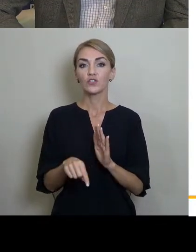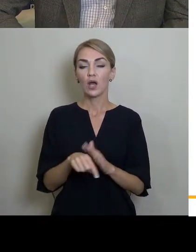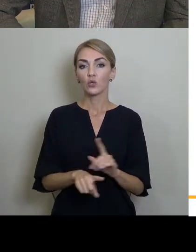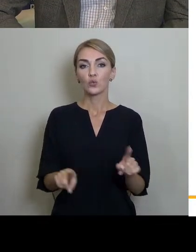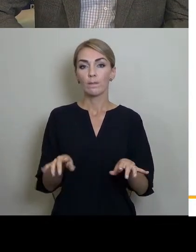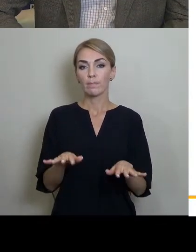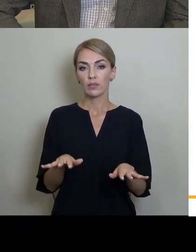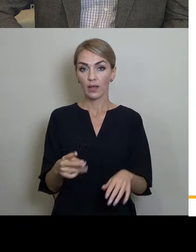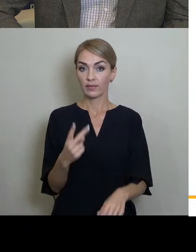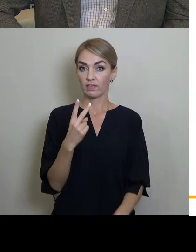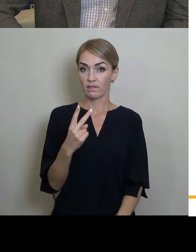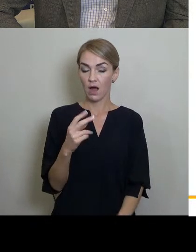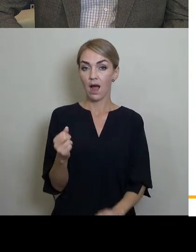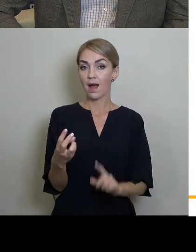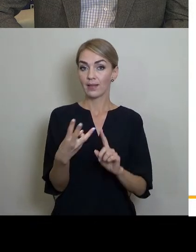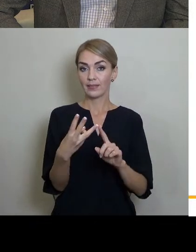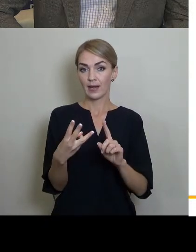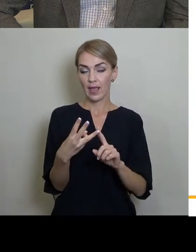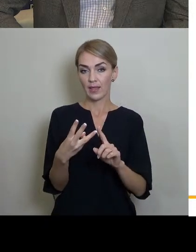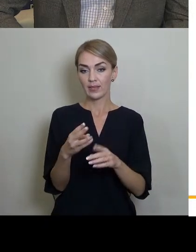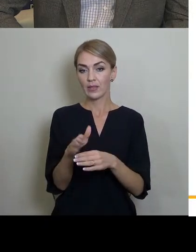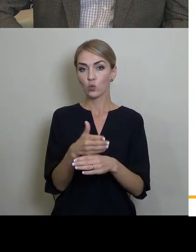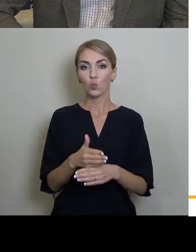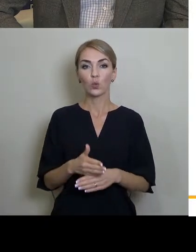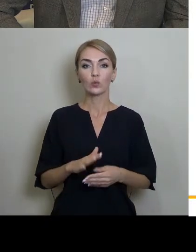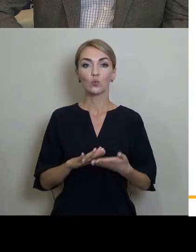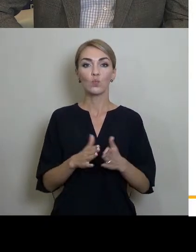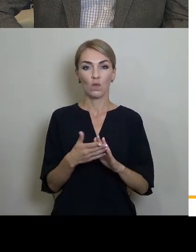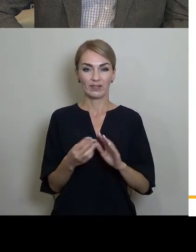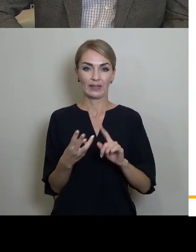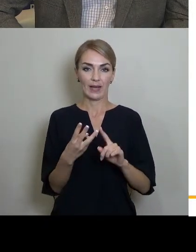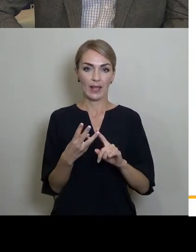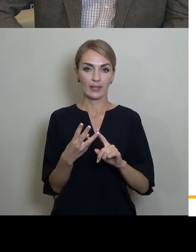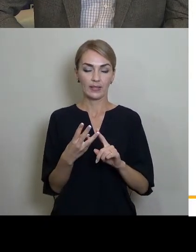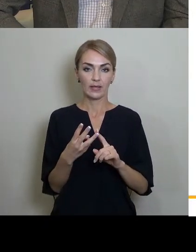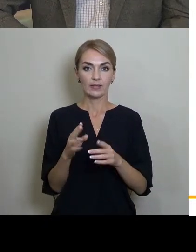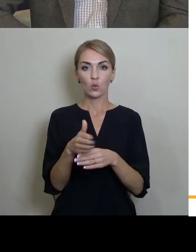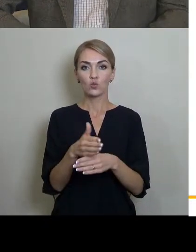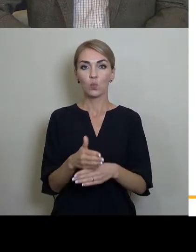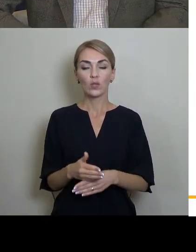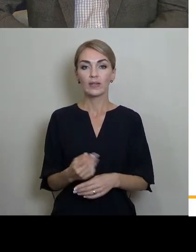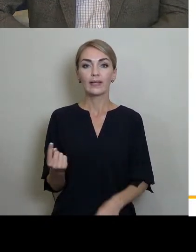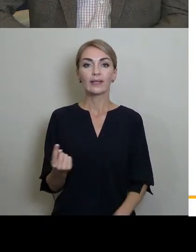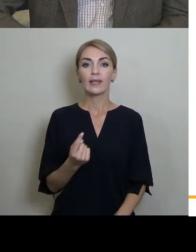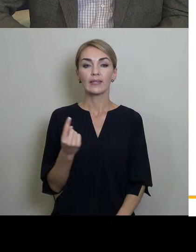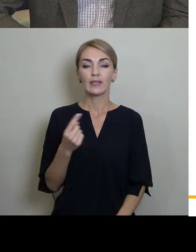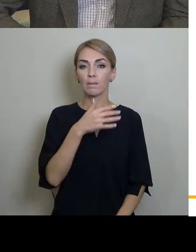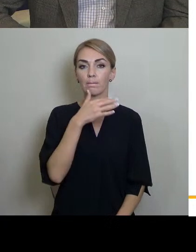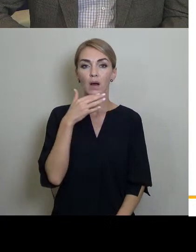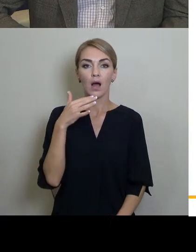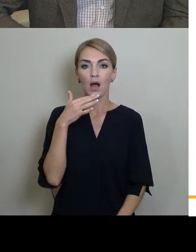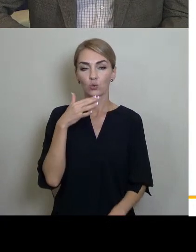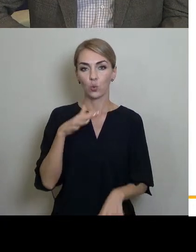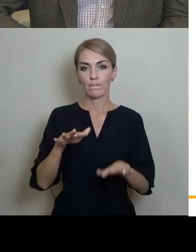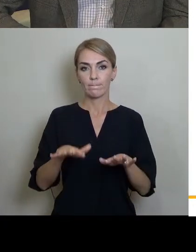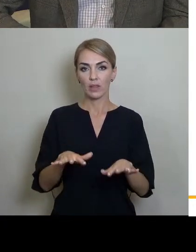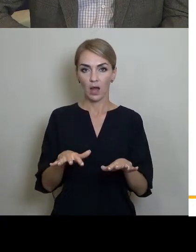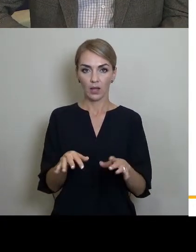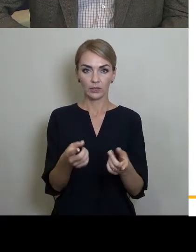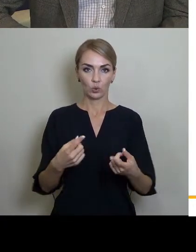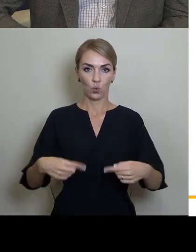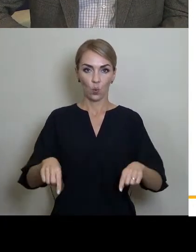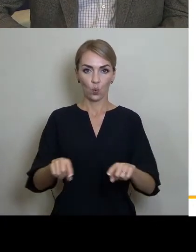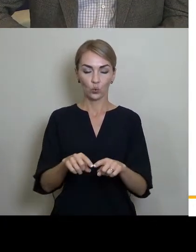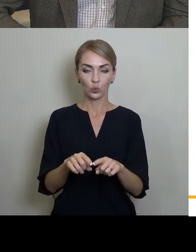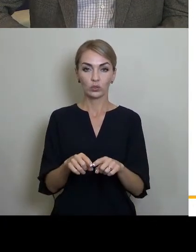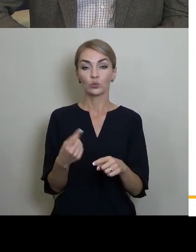001 would or could change the situation. That would mean that, let's say, one of the mandates